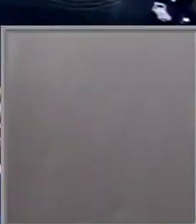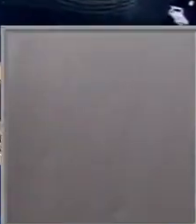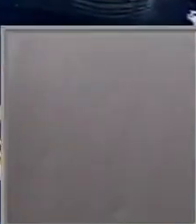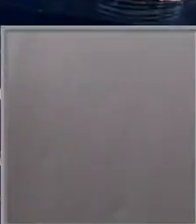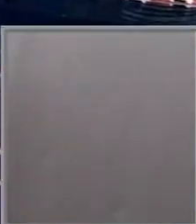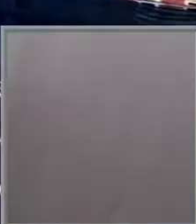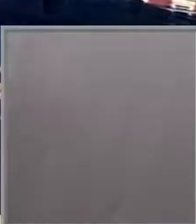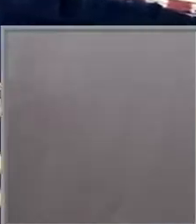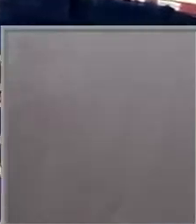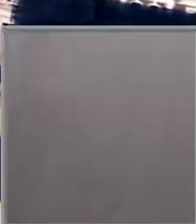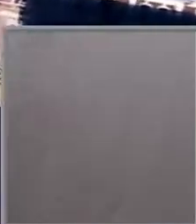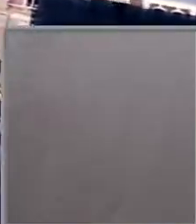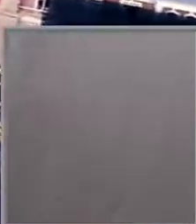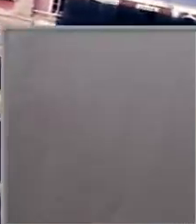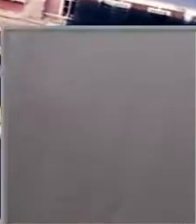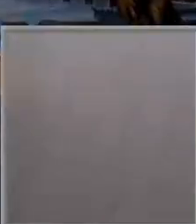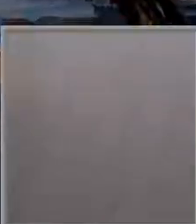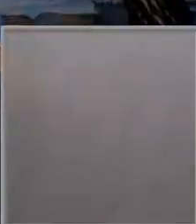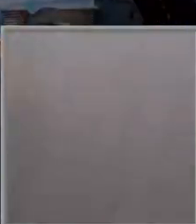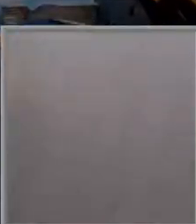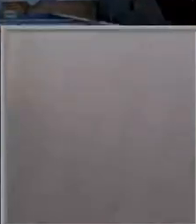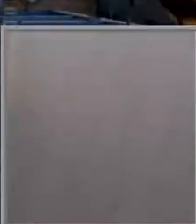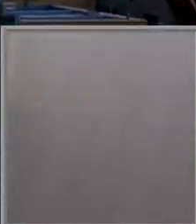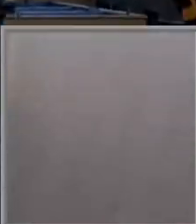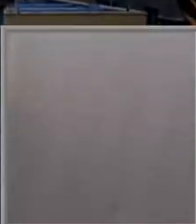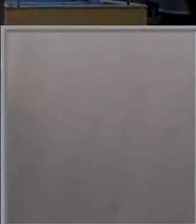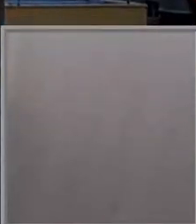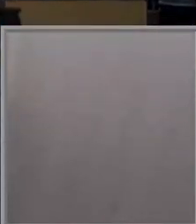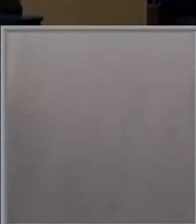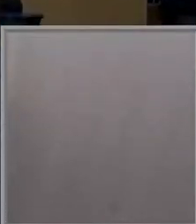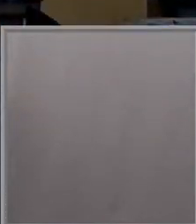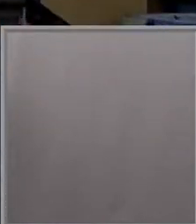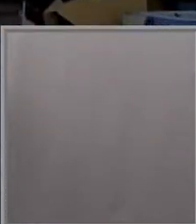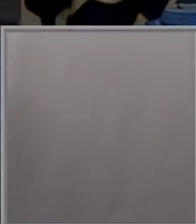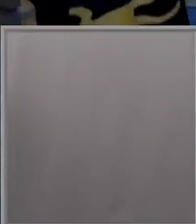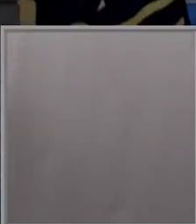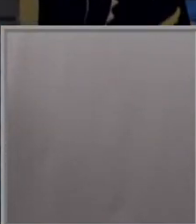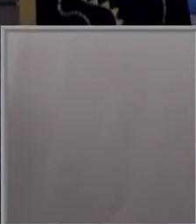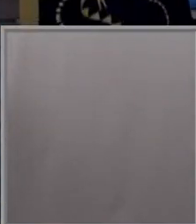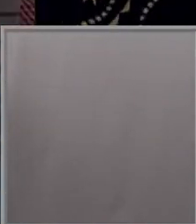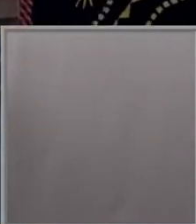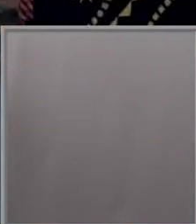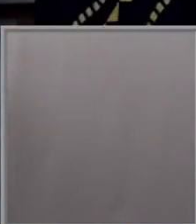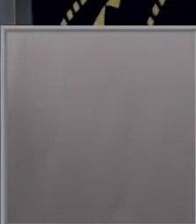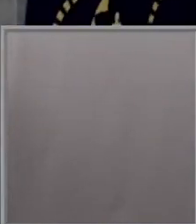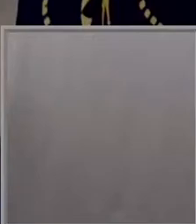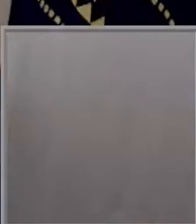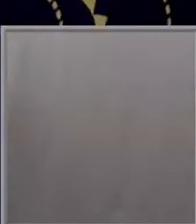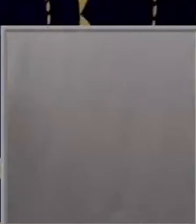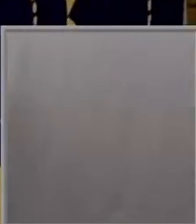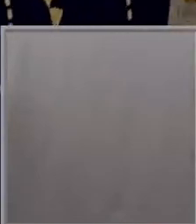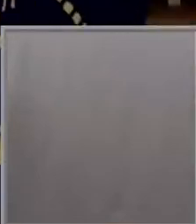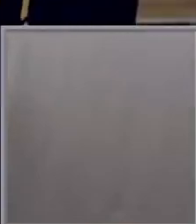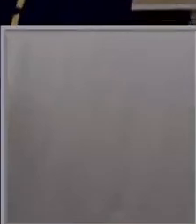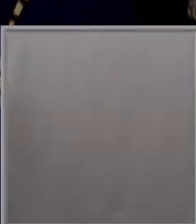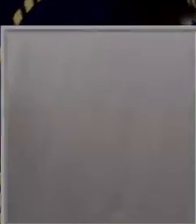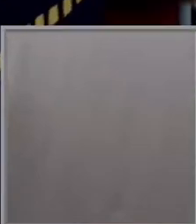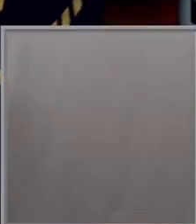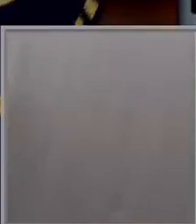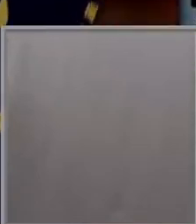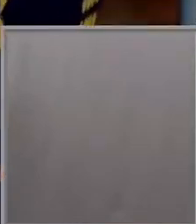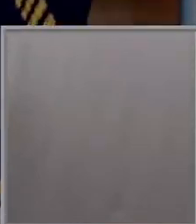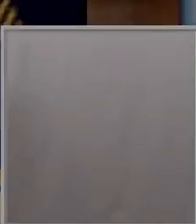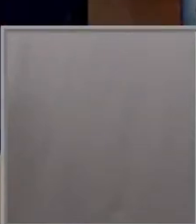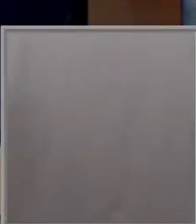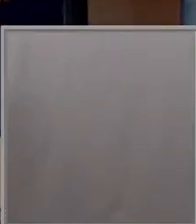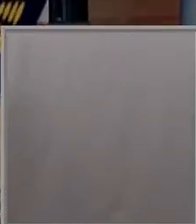heroines are ordinary people that do extraordinary things. I don't know who's going to win. They're waiting for their name